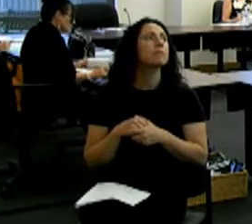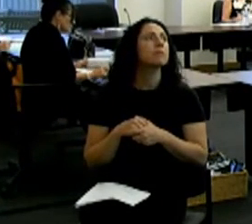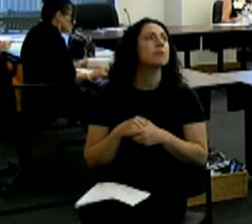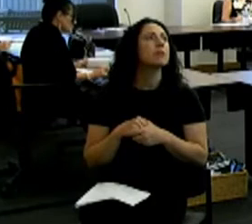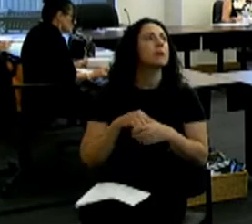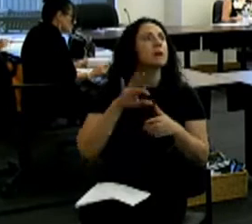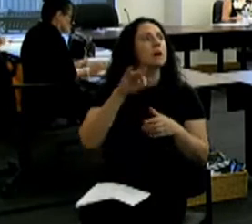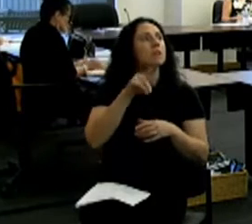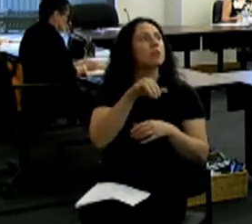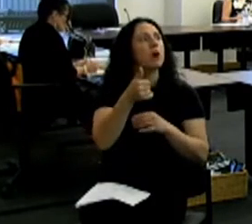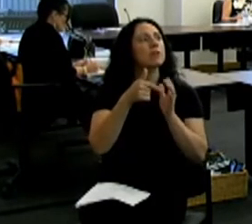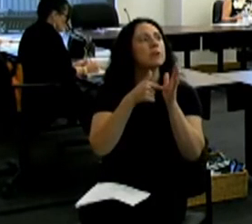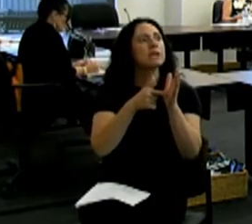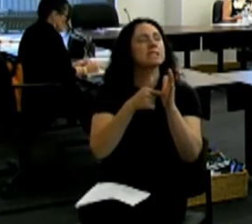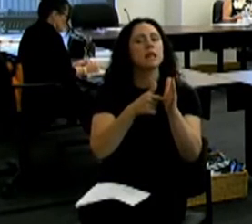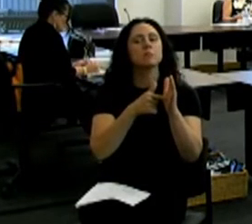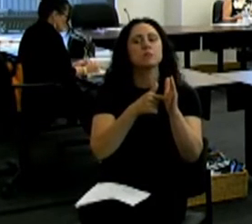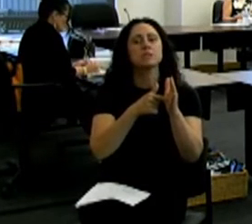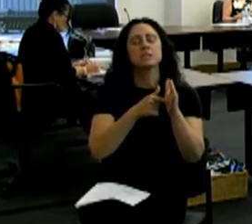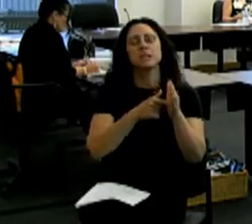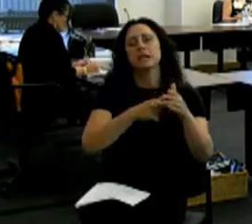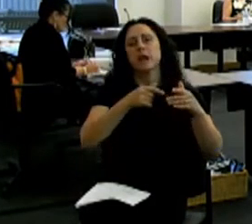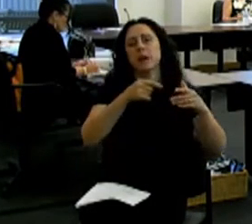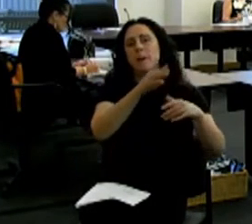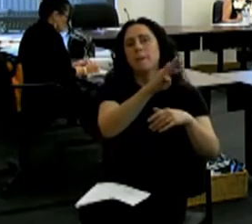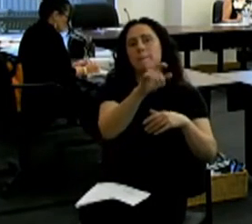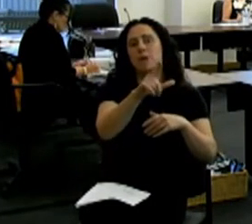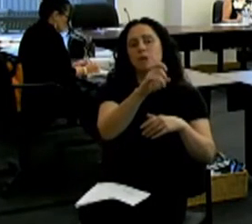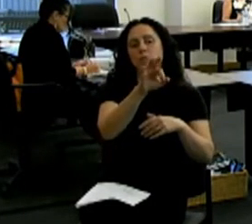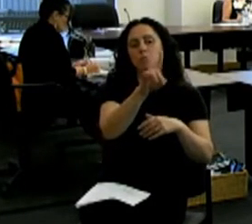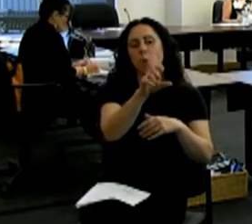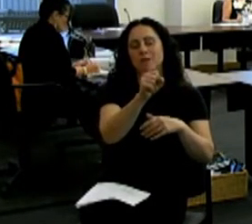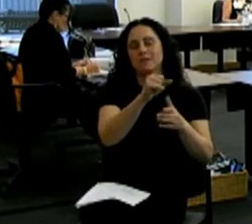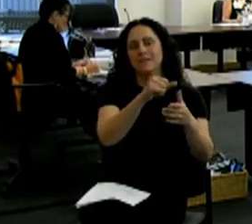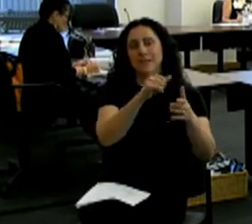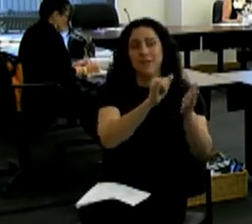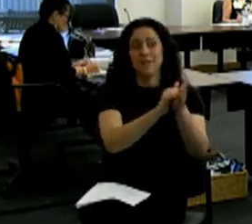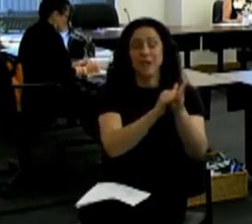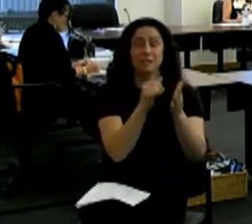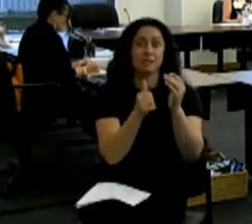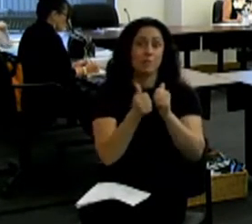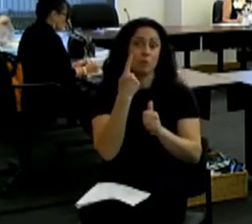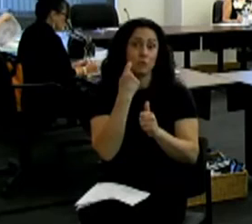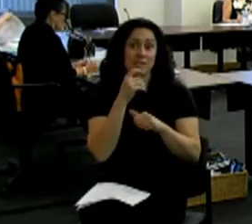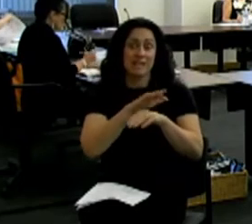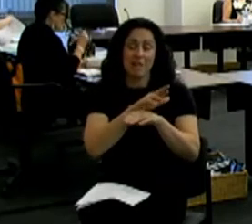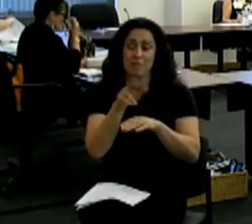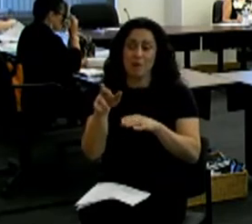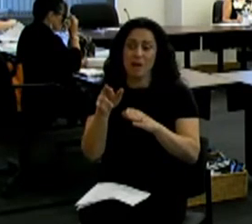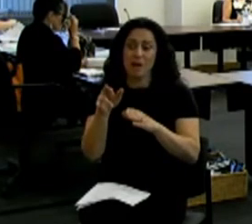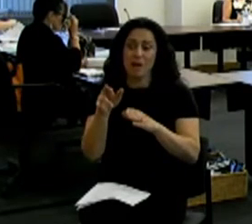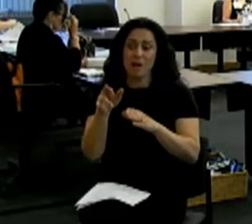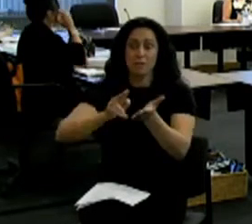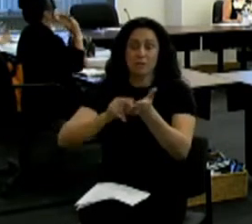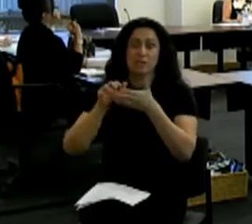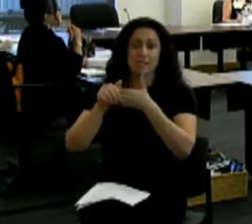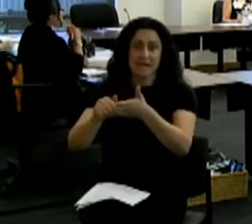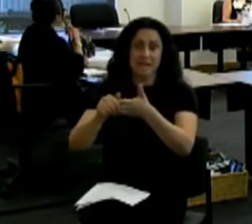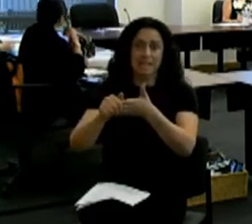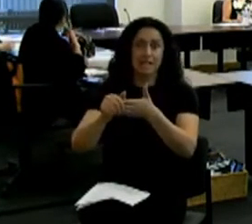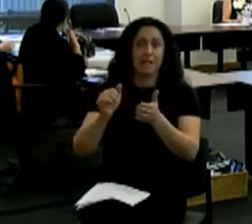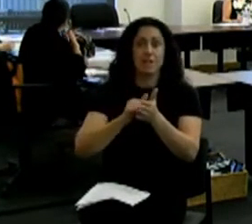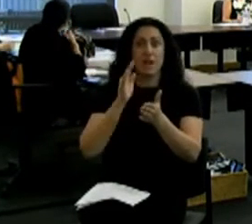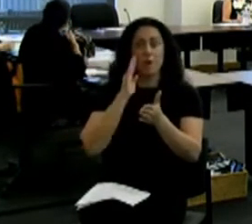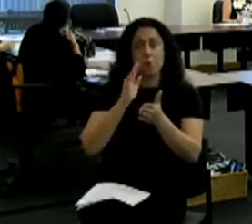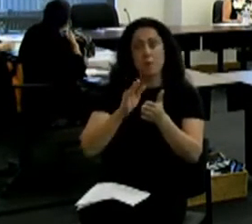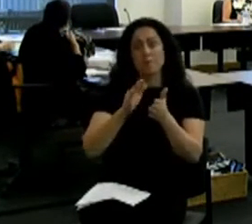Couple of other examples, campaign billboards. This is actually hot off the press on the right here. This is our registration guide that will be